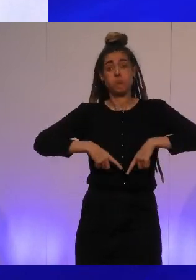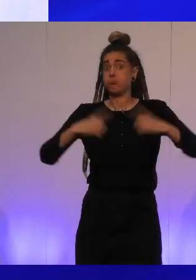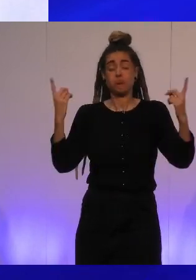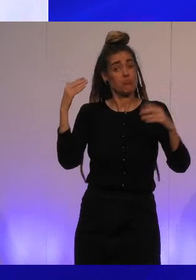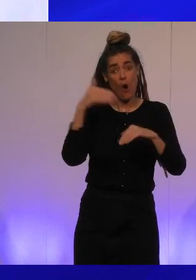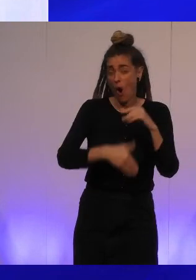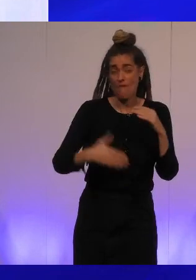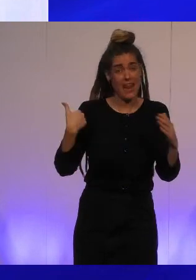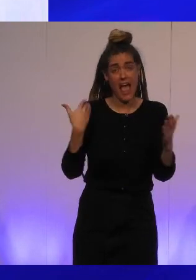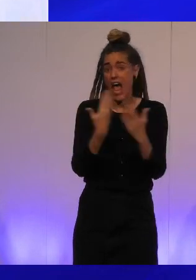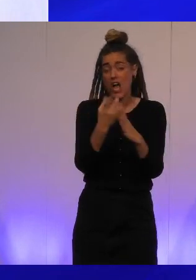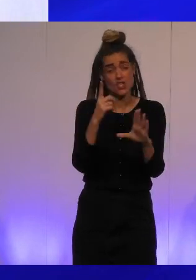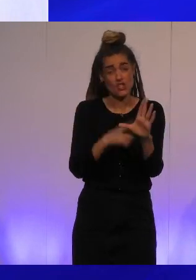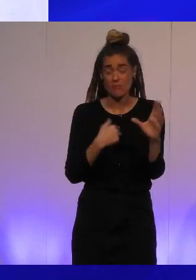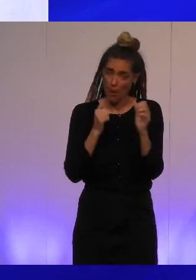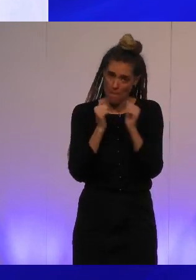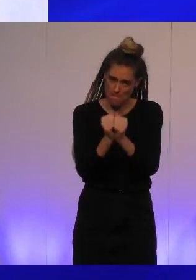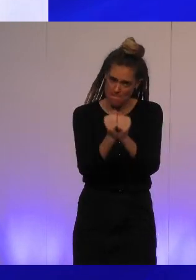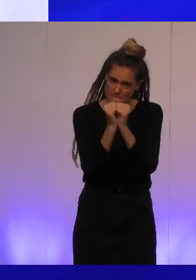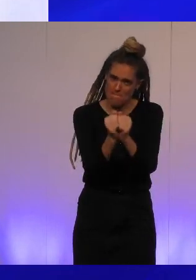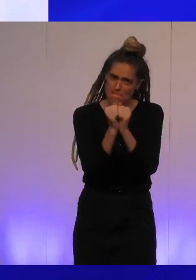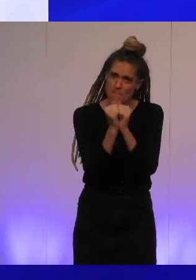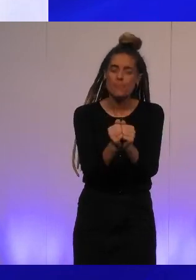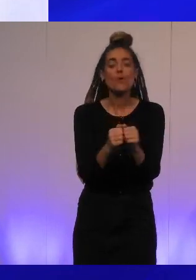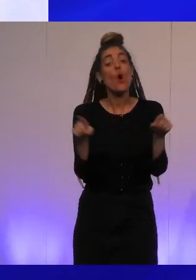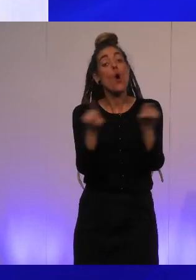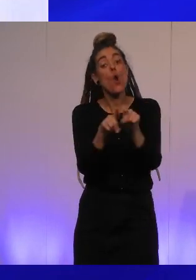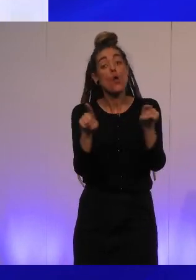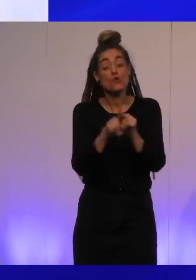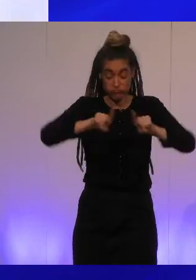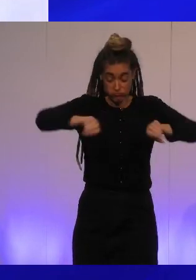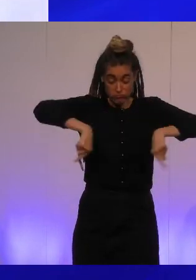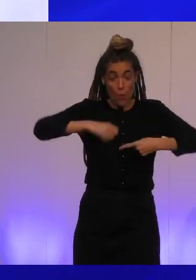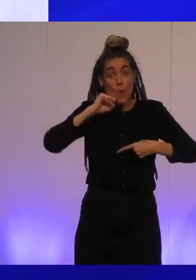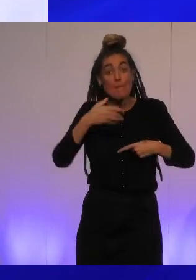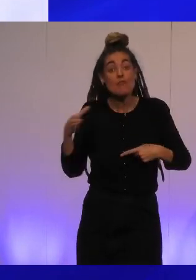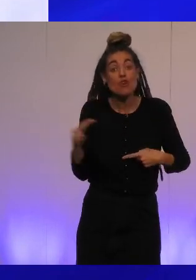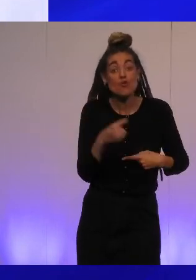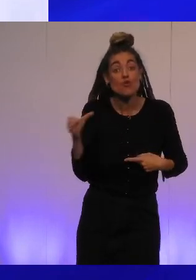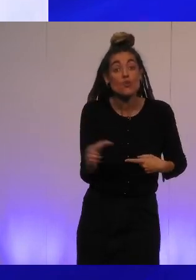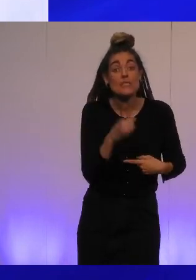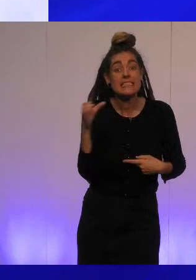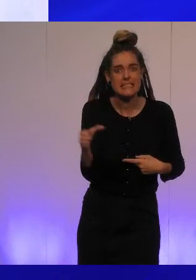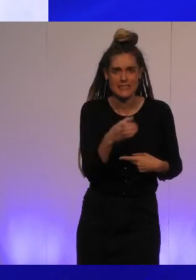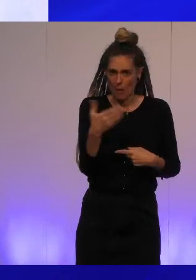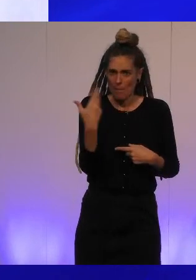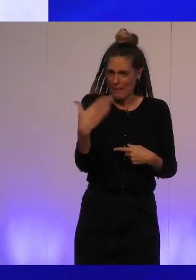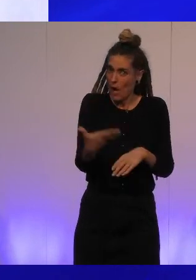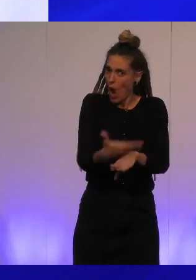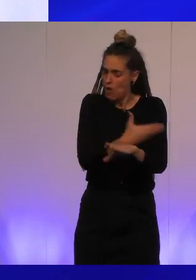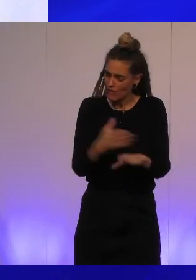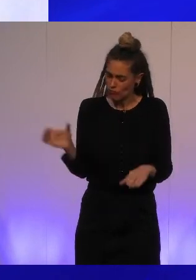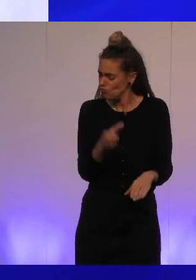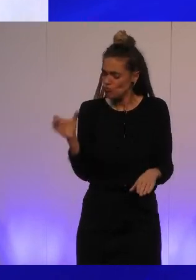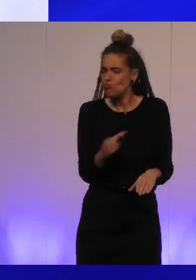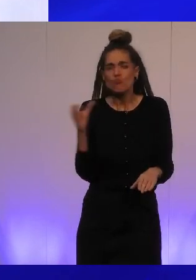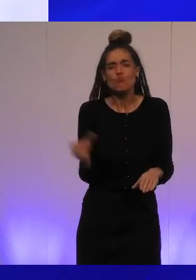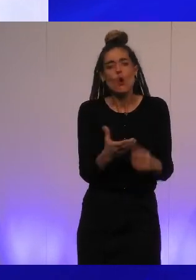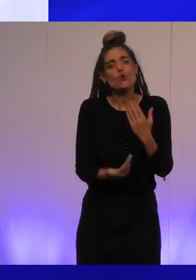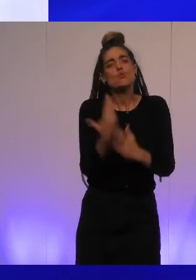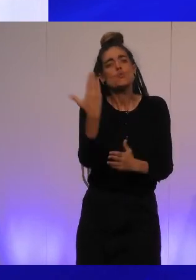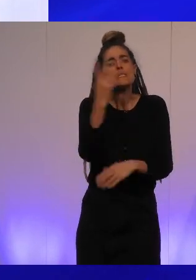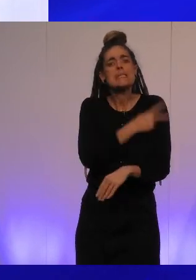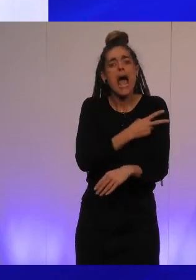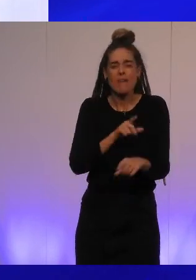year. We are recruiting a number and have recruited a number of staff who will be joining us, particularly